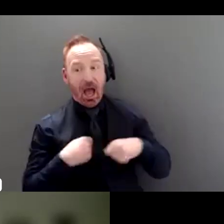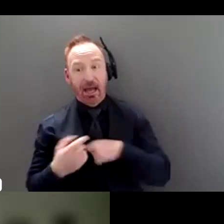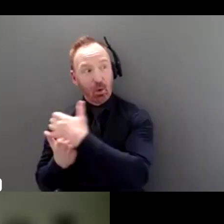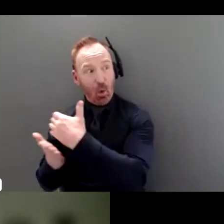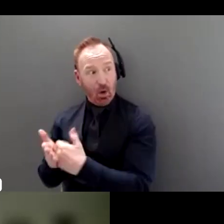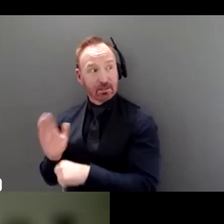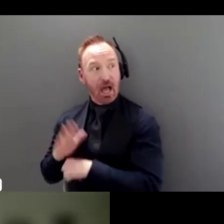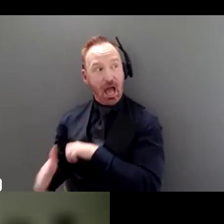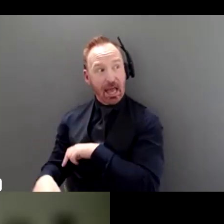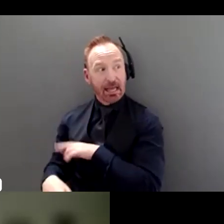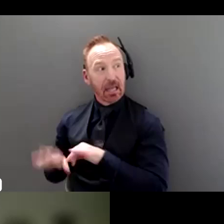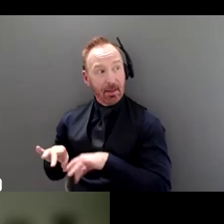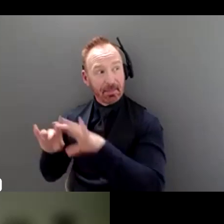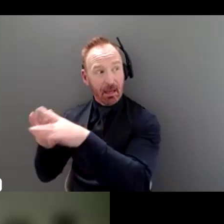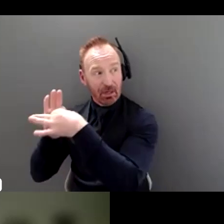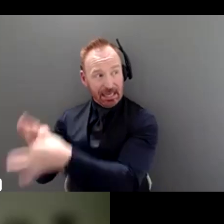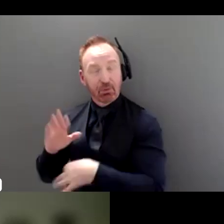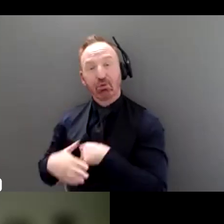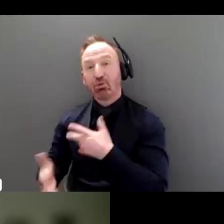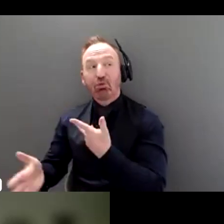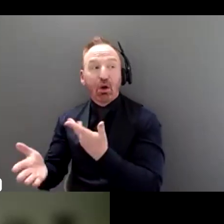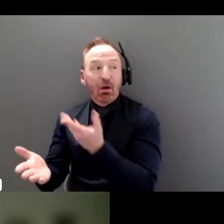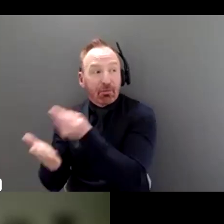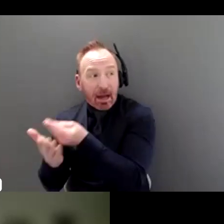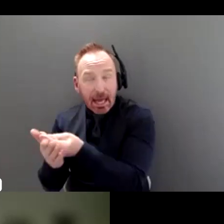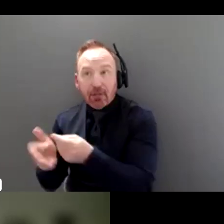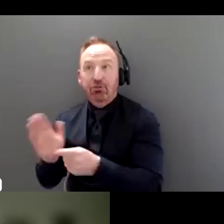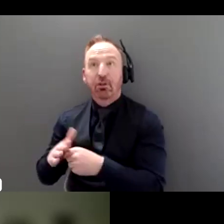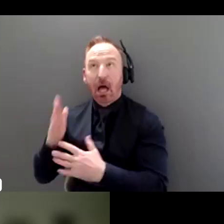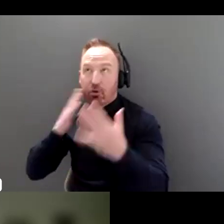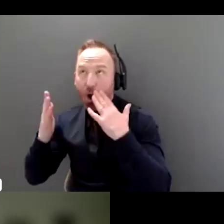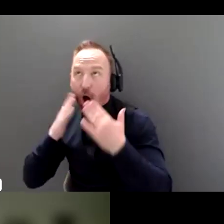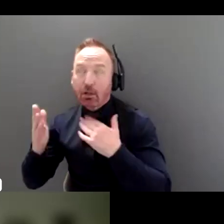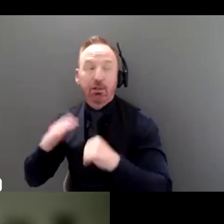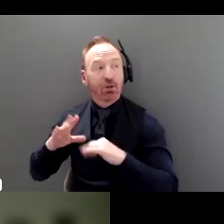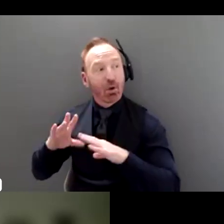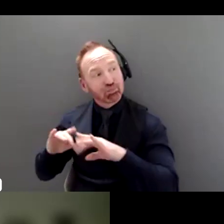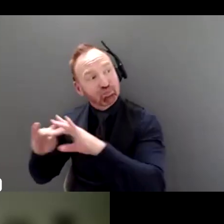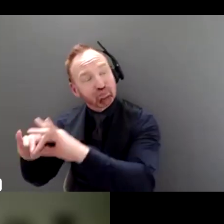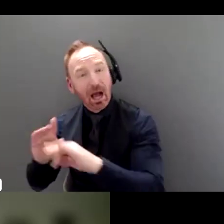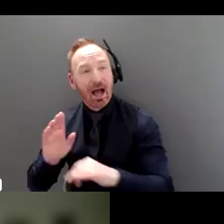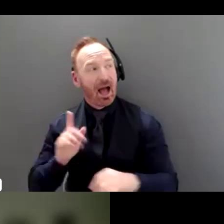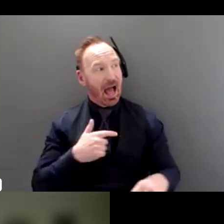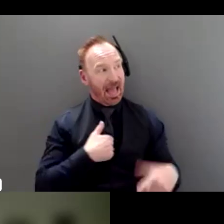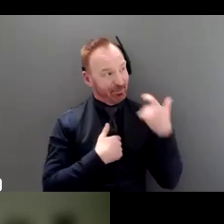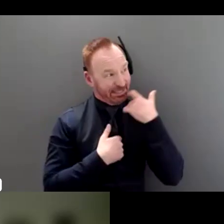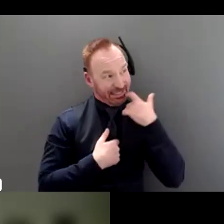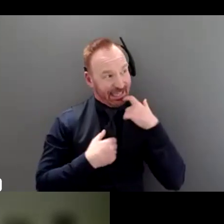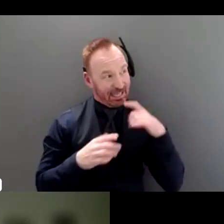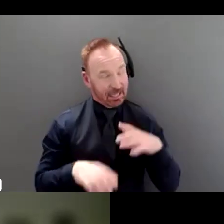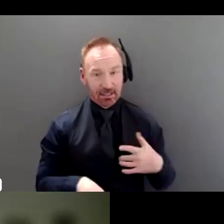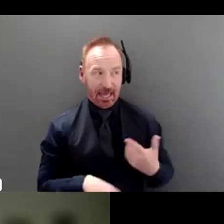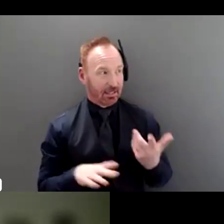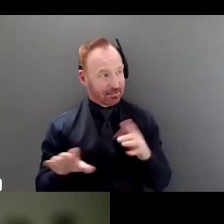rather than saying, hey, this is what you're experiencing, you need to get help, right? Because Mhm. t anytime you tell someone what to do, they're going to